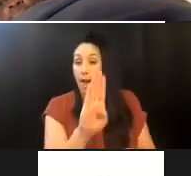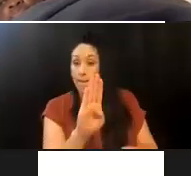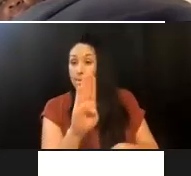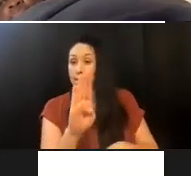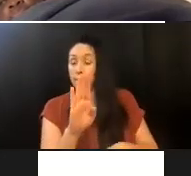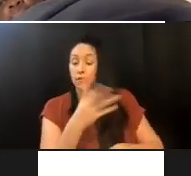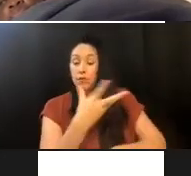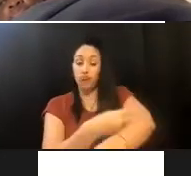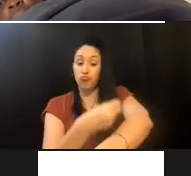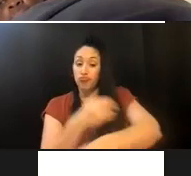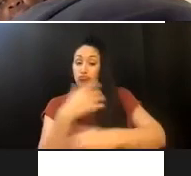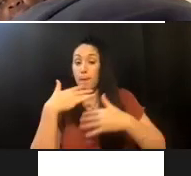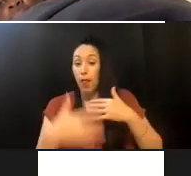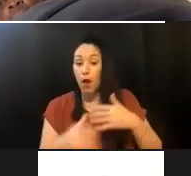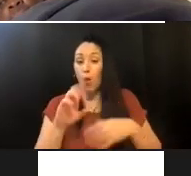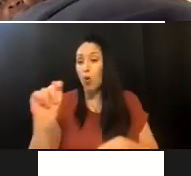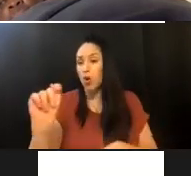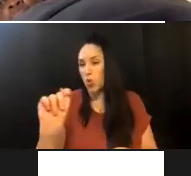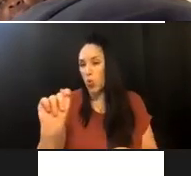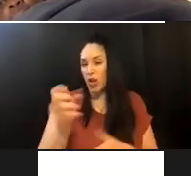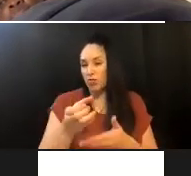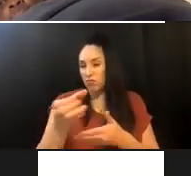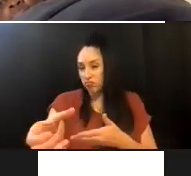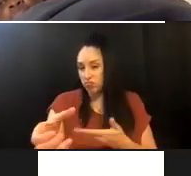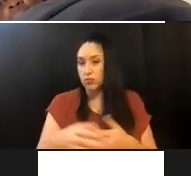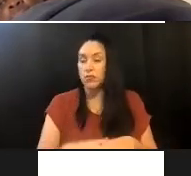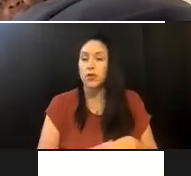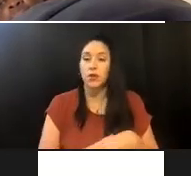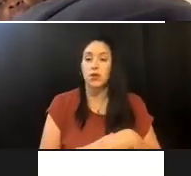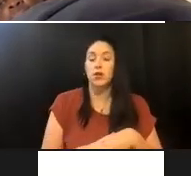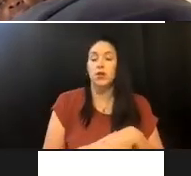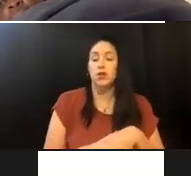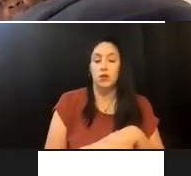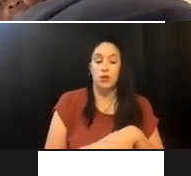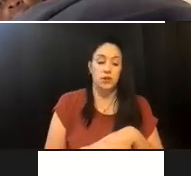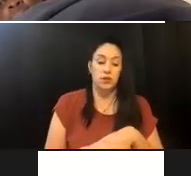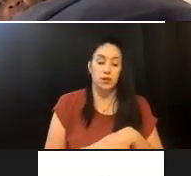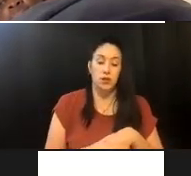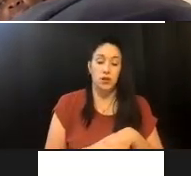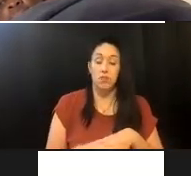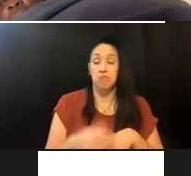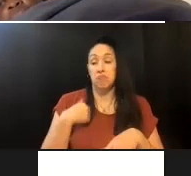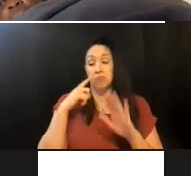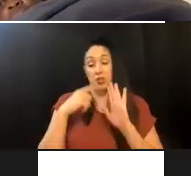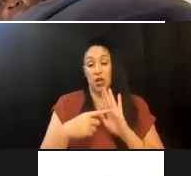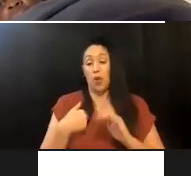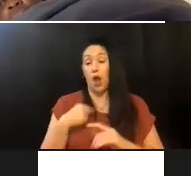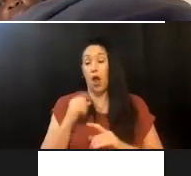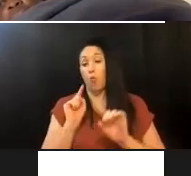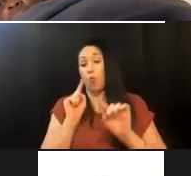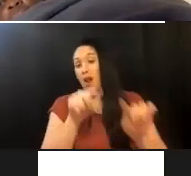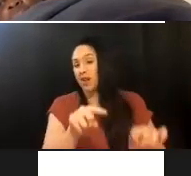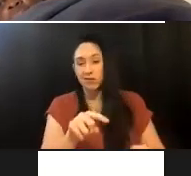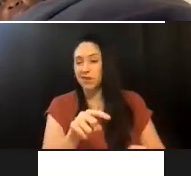sample. They will, if you do that, they will probably ask for both. But for instance, when I went, they had a hard time getting my